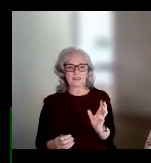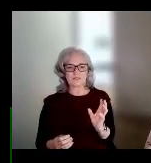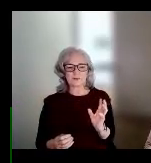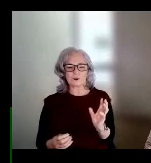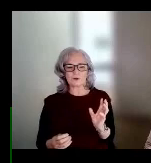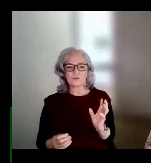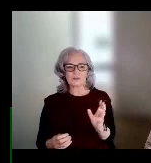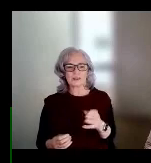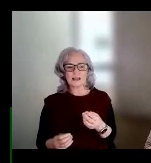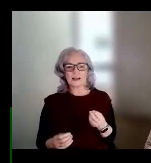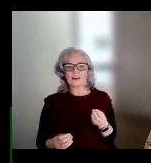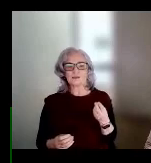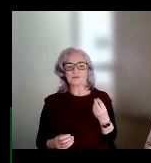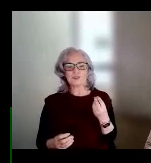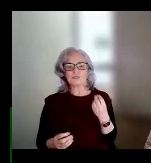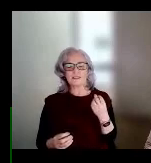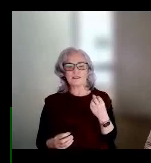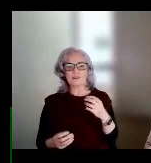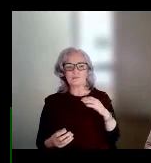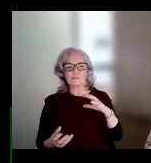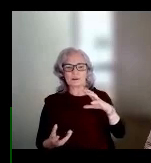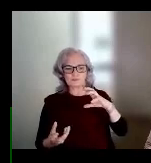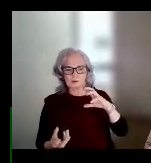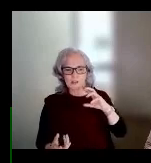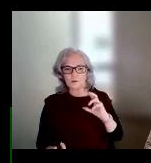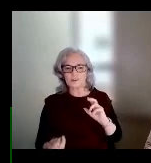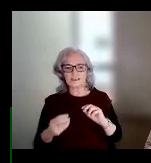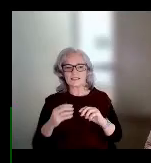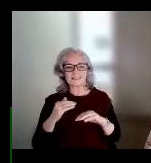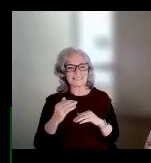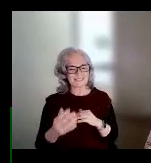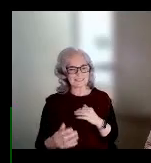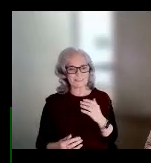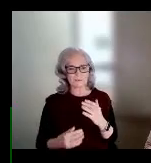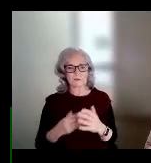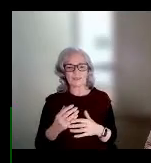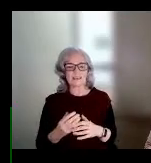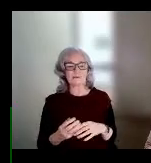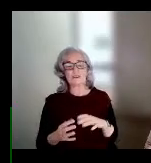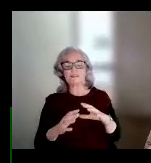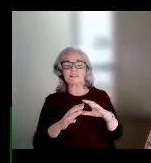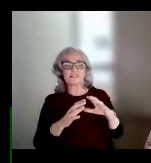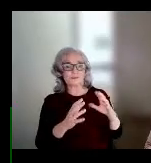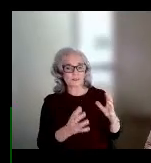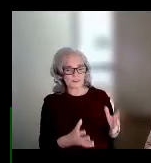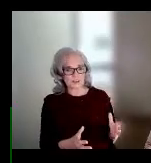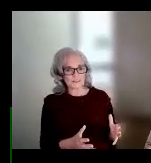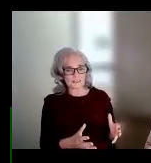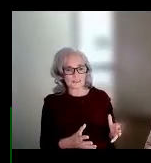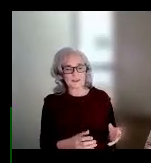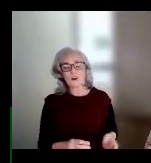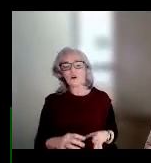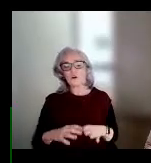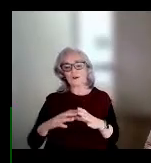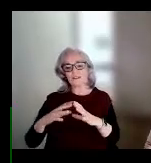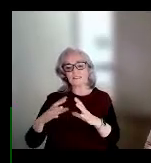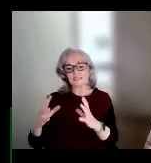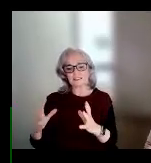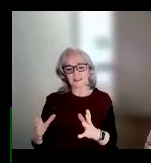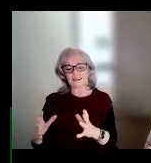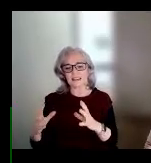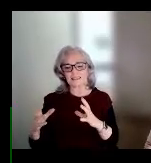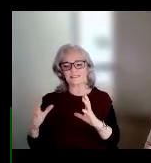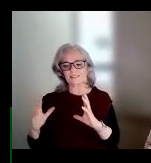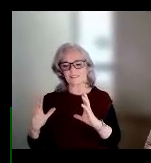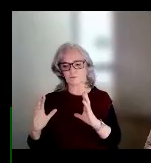early palliative approach, using much more coordinated interdisciplinary care, whether it's in a specialised clinic or in a